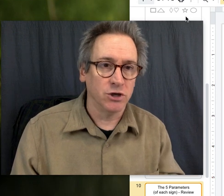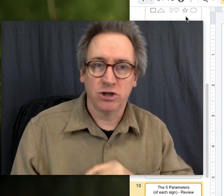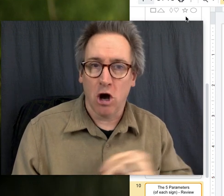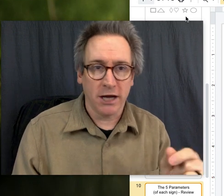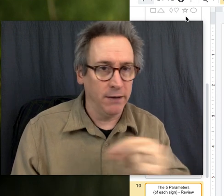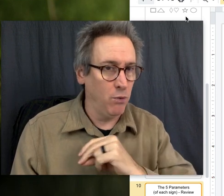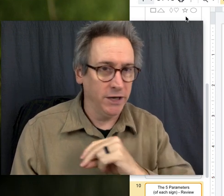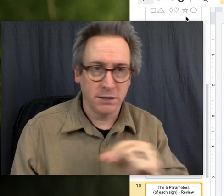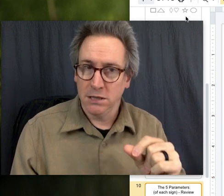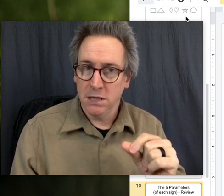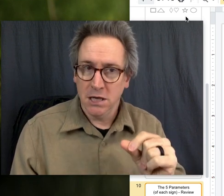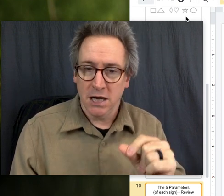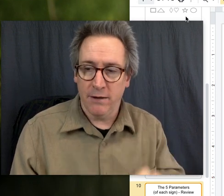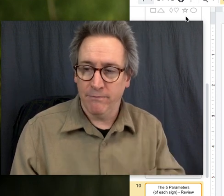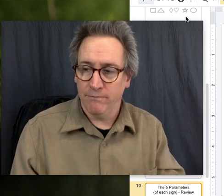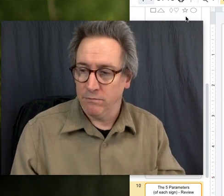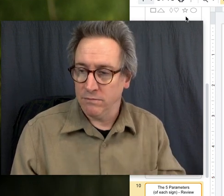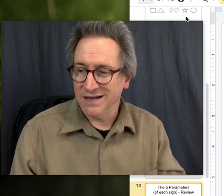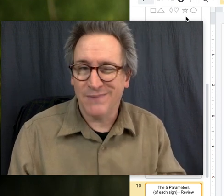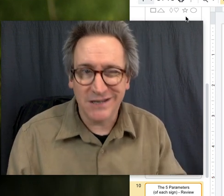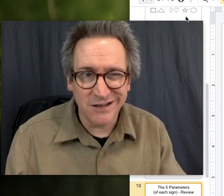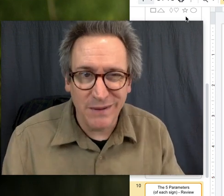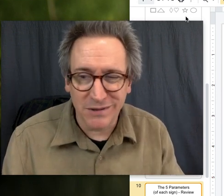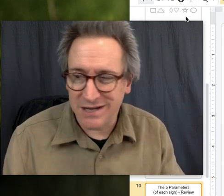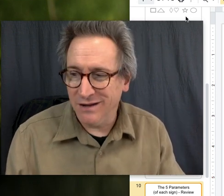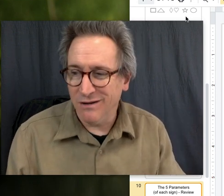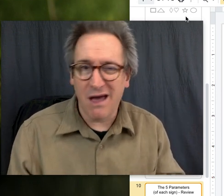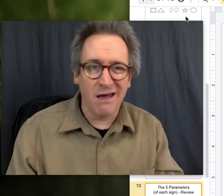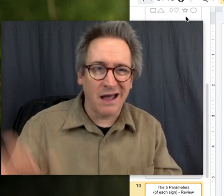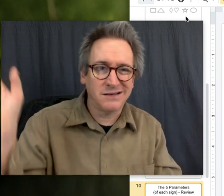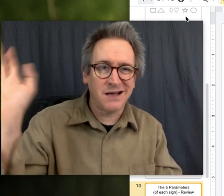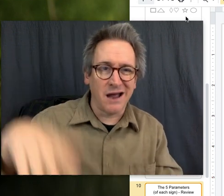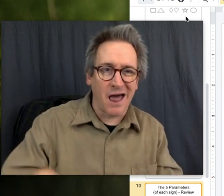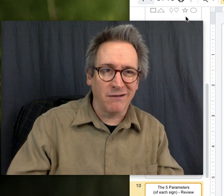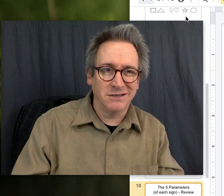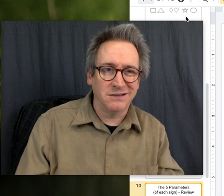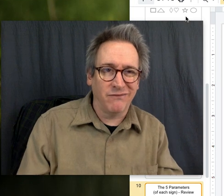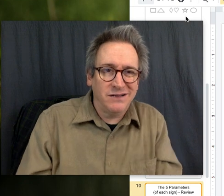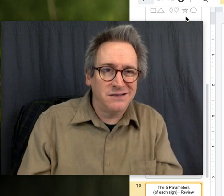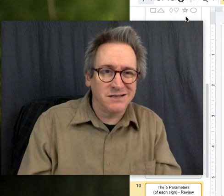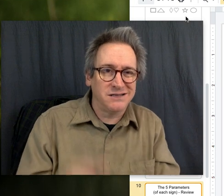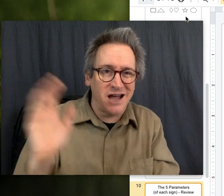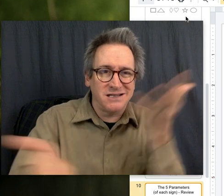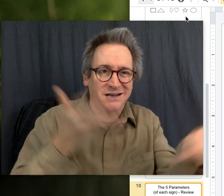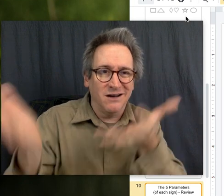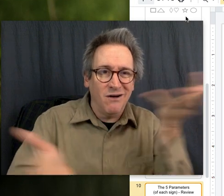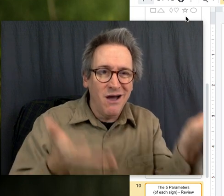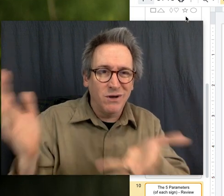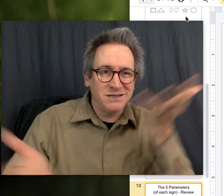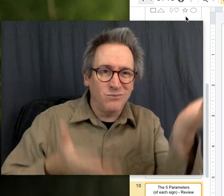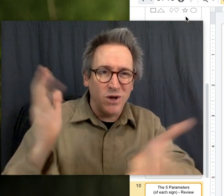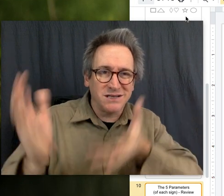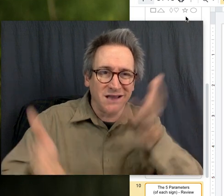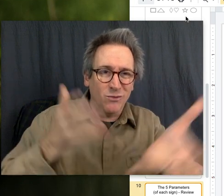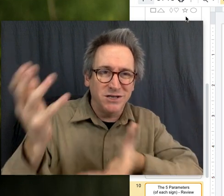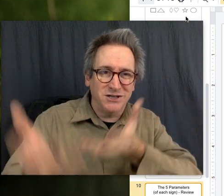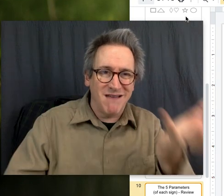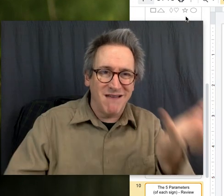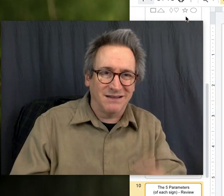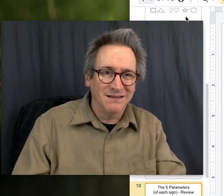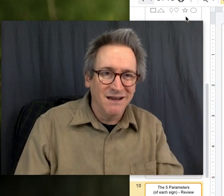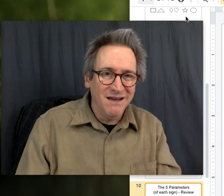also a good talking point, especially if people tell you, that sign language stuff, it's just gesture. What's